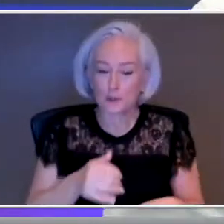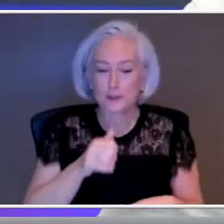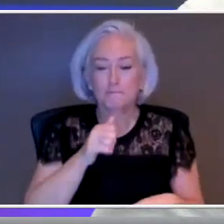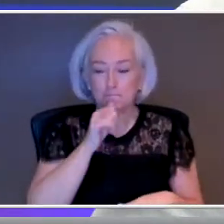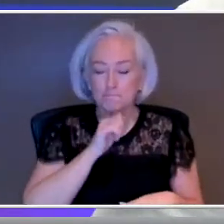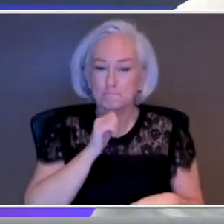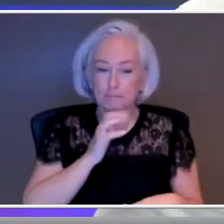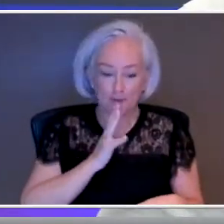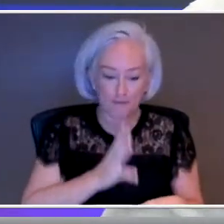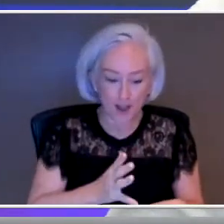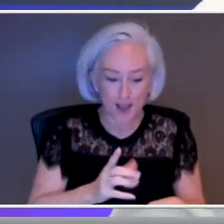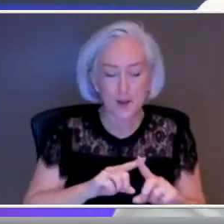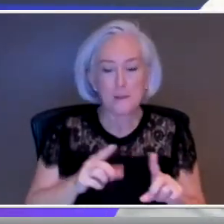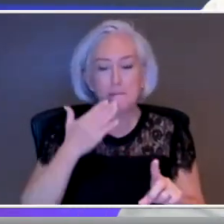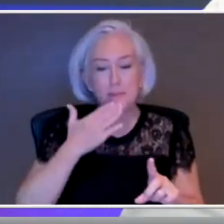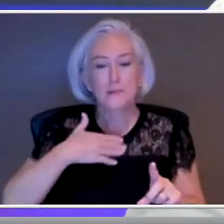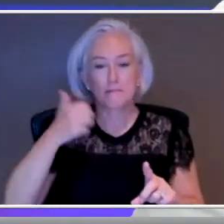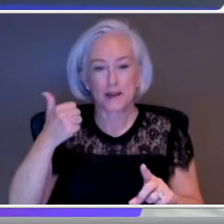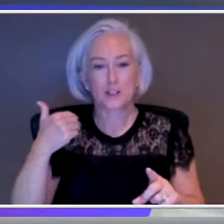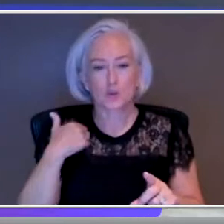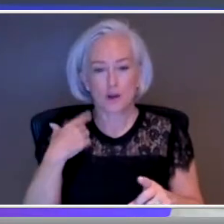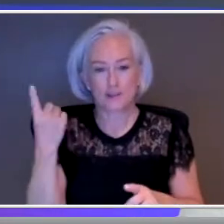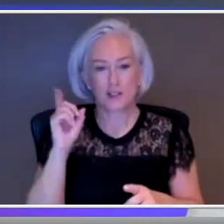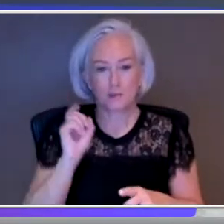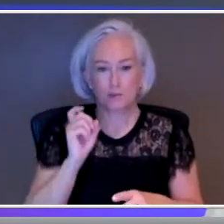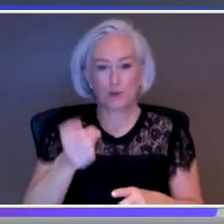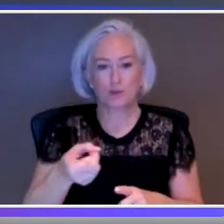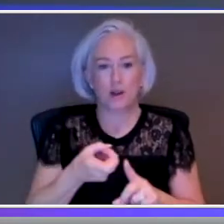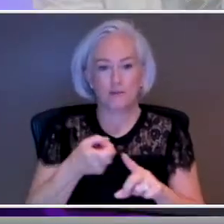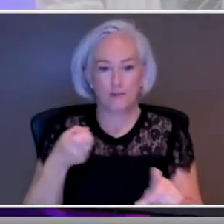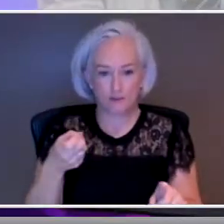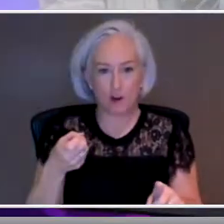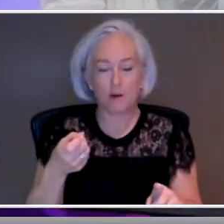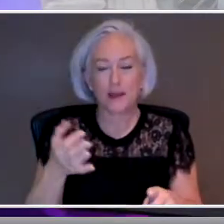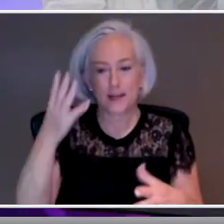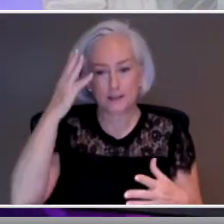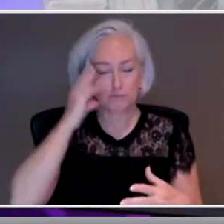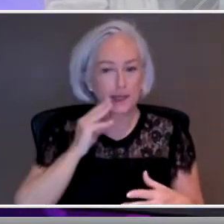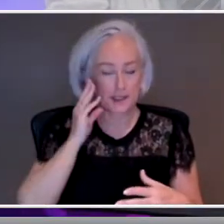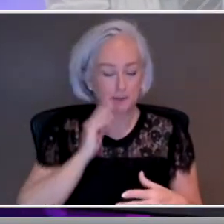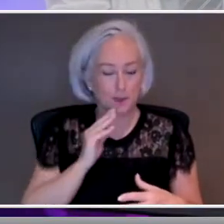by a experienced healthcare provider. This is an option, though, that